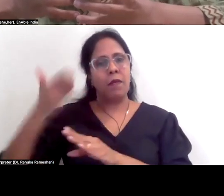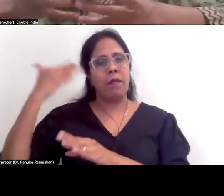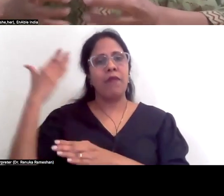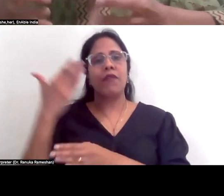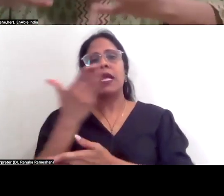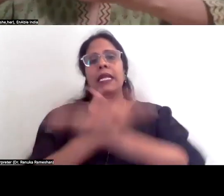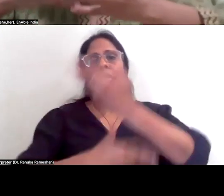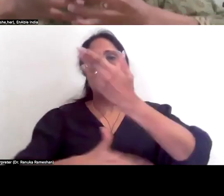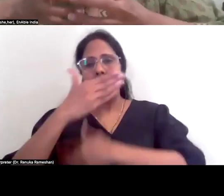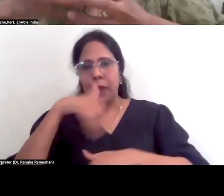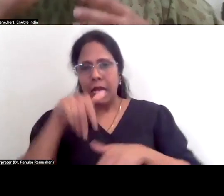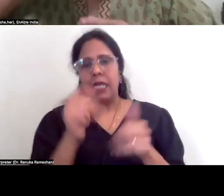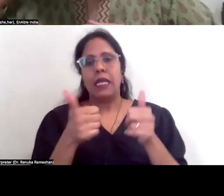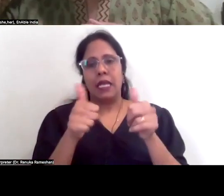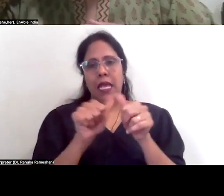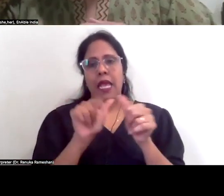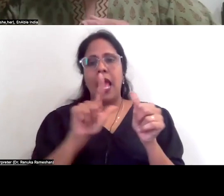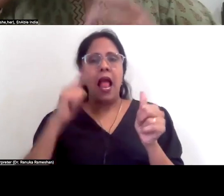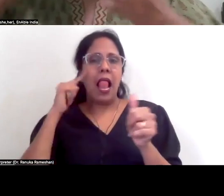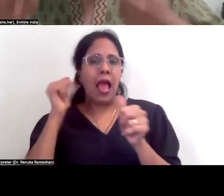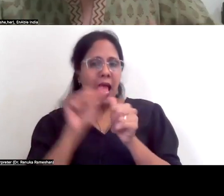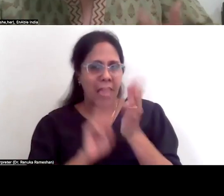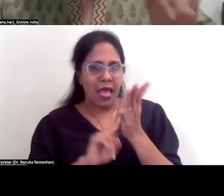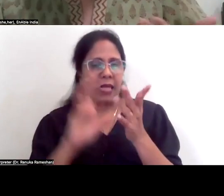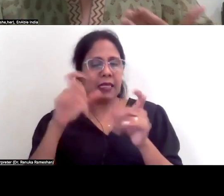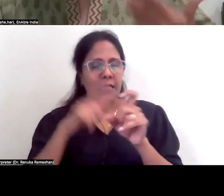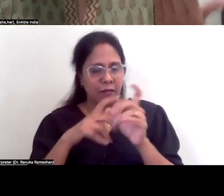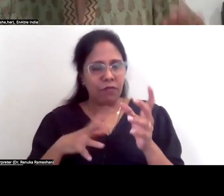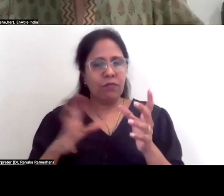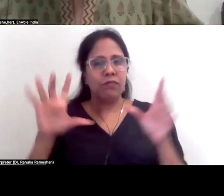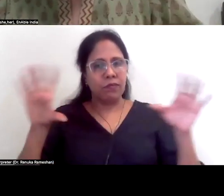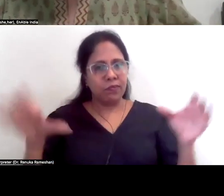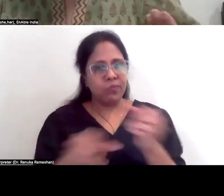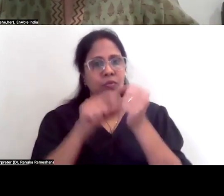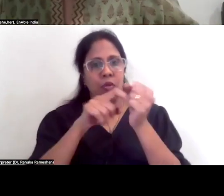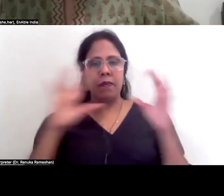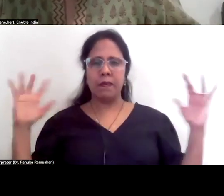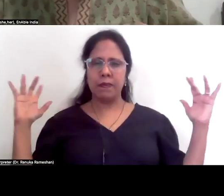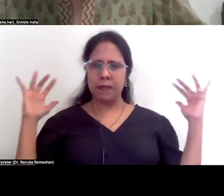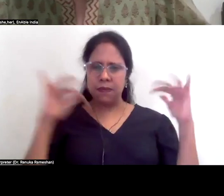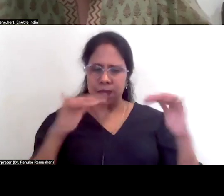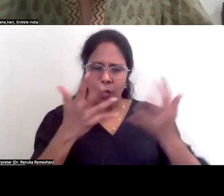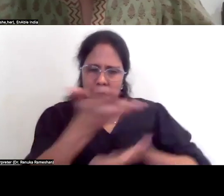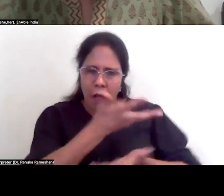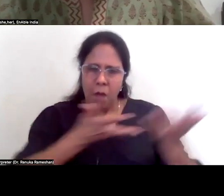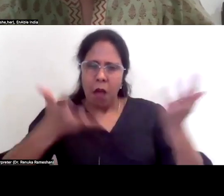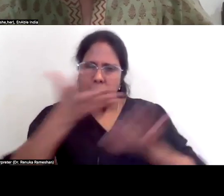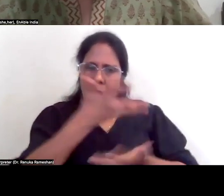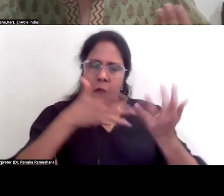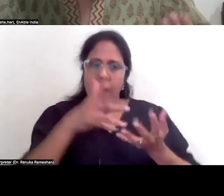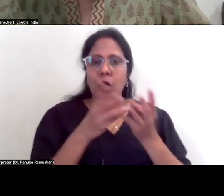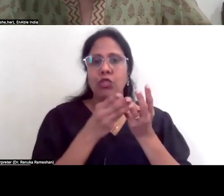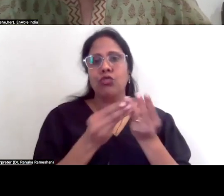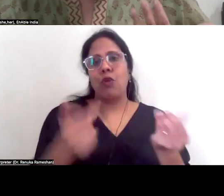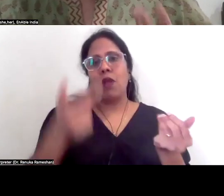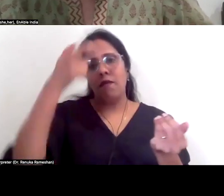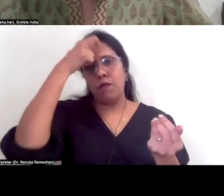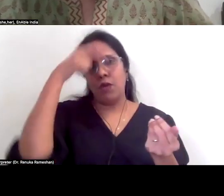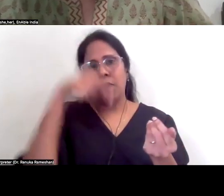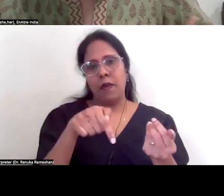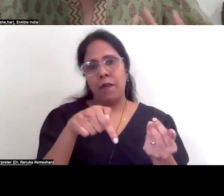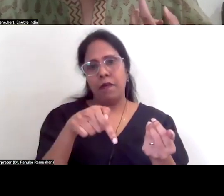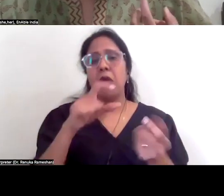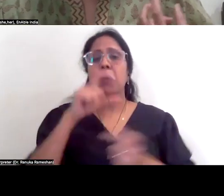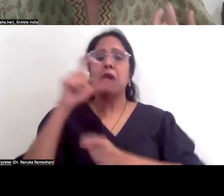together and worked together to solve, and it was also, we had companies in it, we had Enable India, and